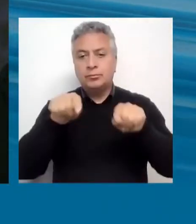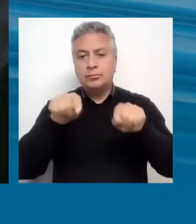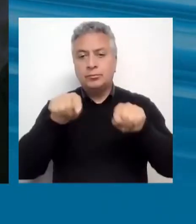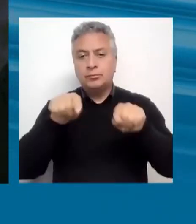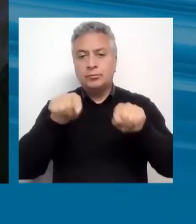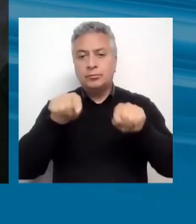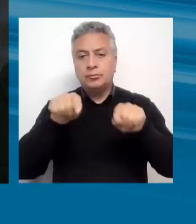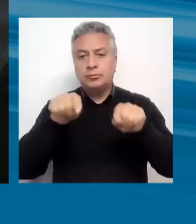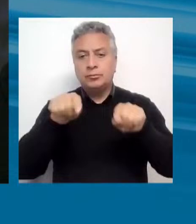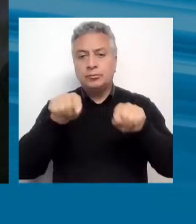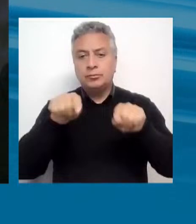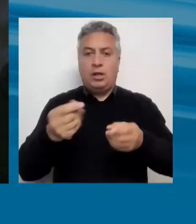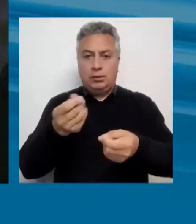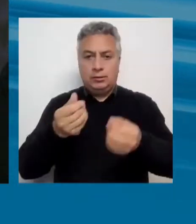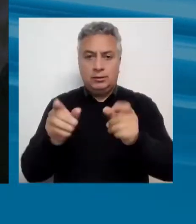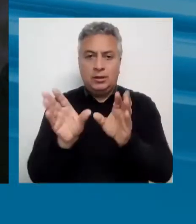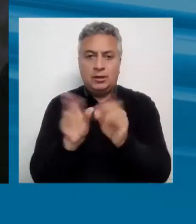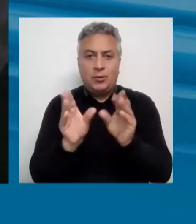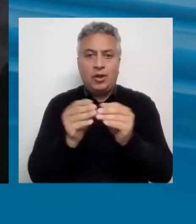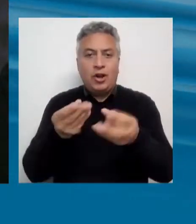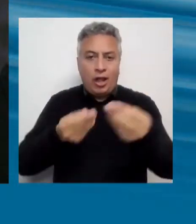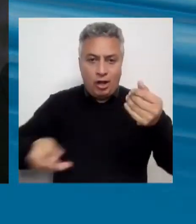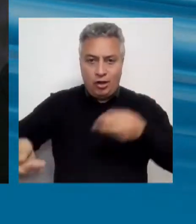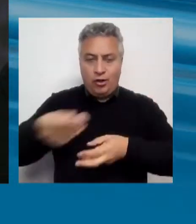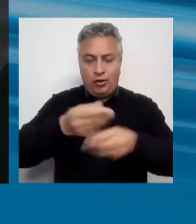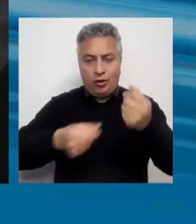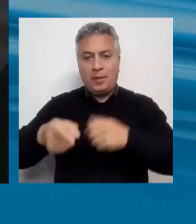of ECLAC for